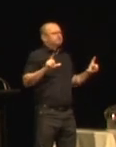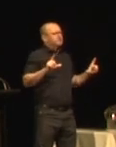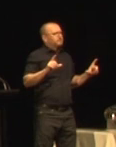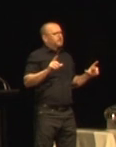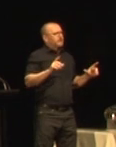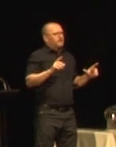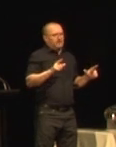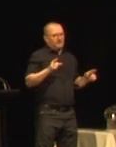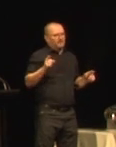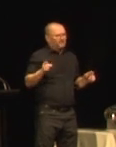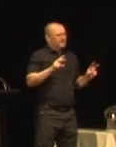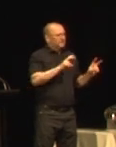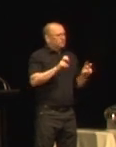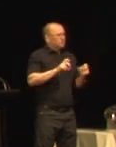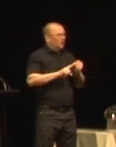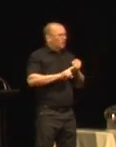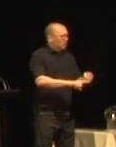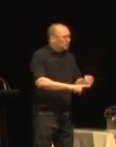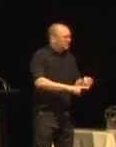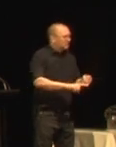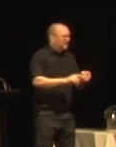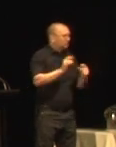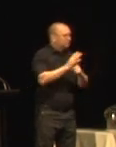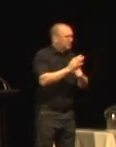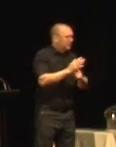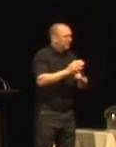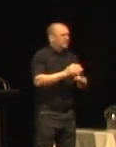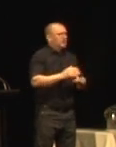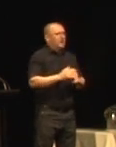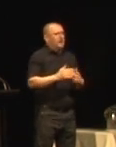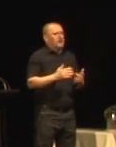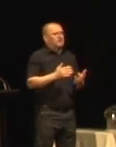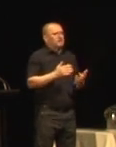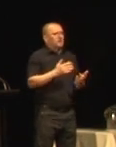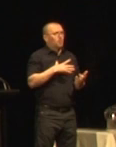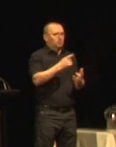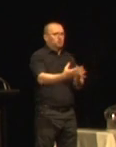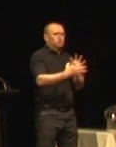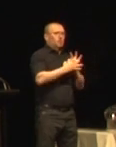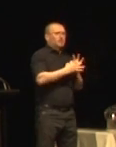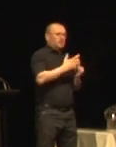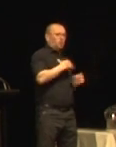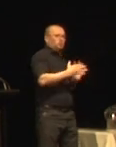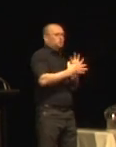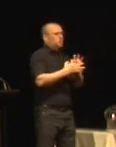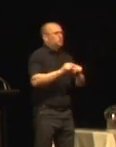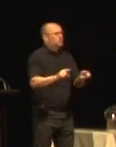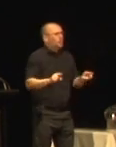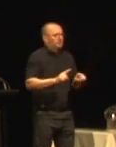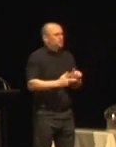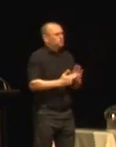want you to join us. I want to join you. I think you have something very special here. Very special in New